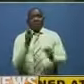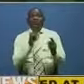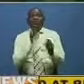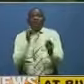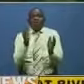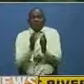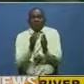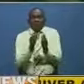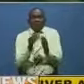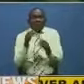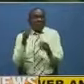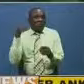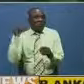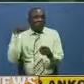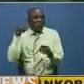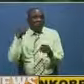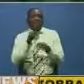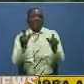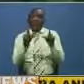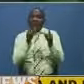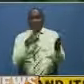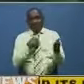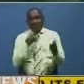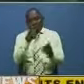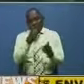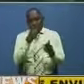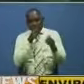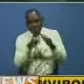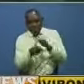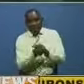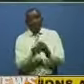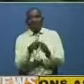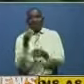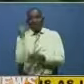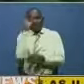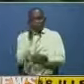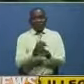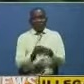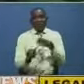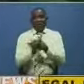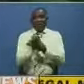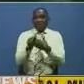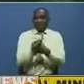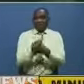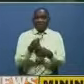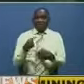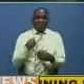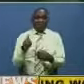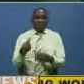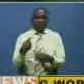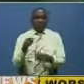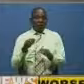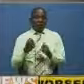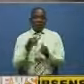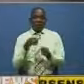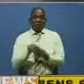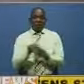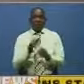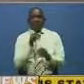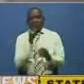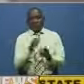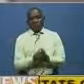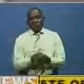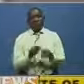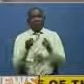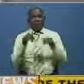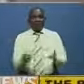small scale miners or licensed small scale miners. So that allegation of them being part of the association is wrong.